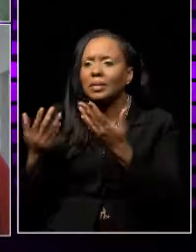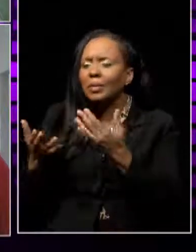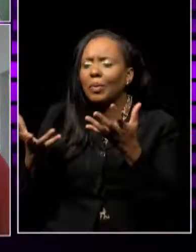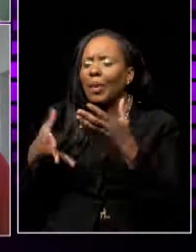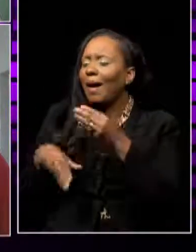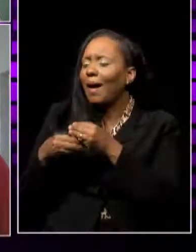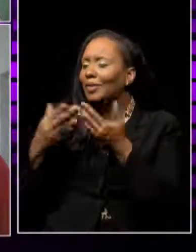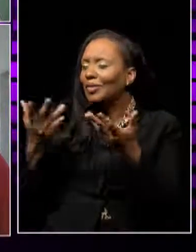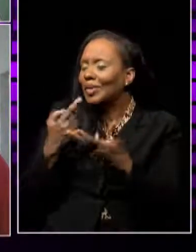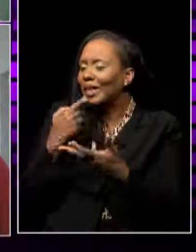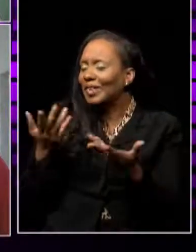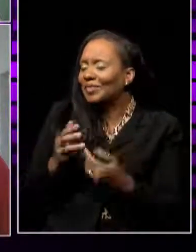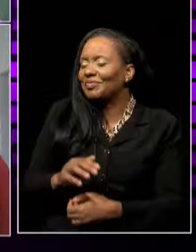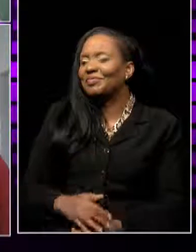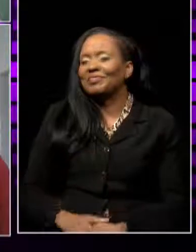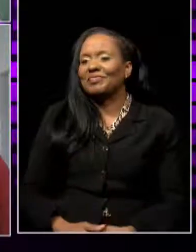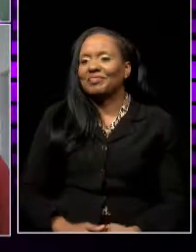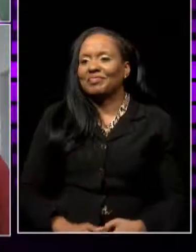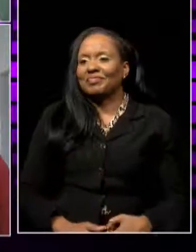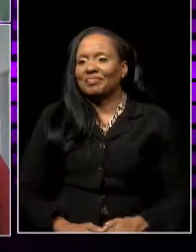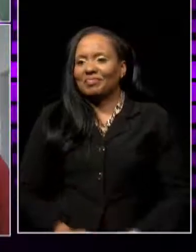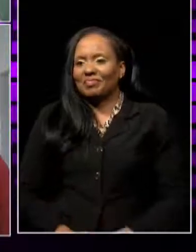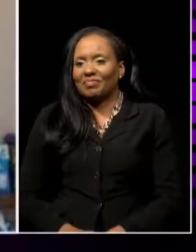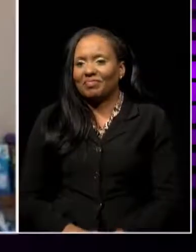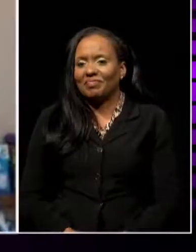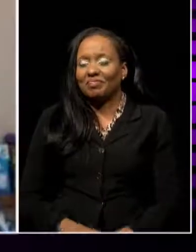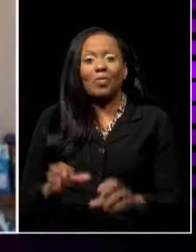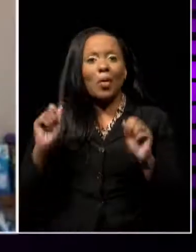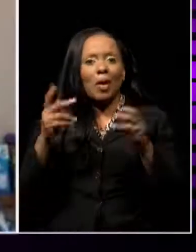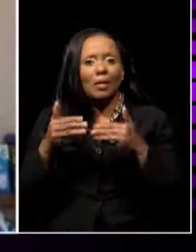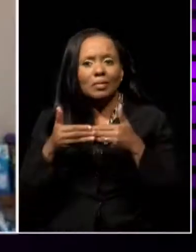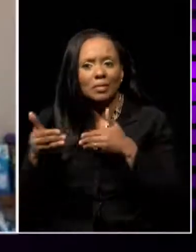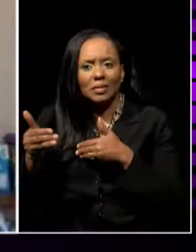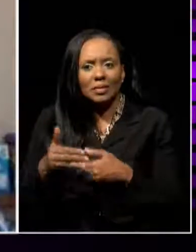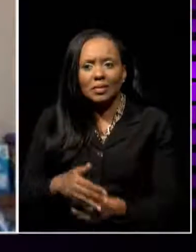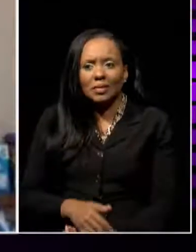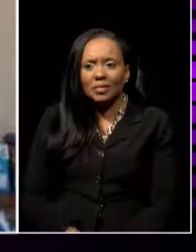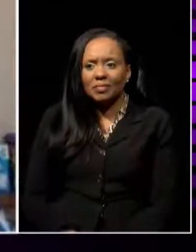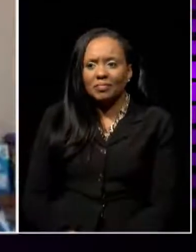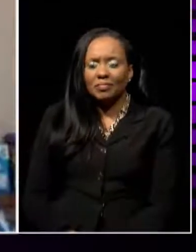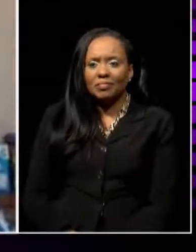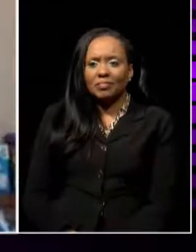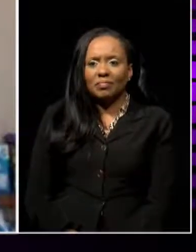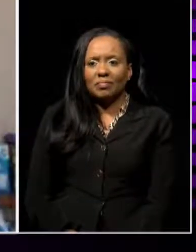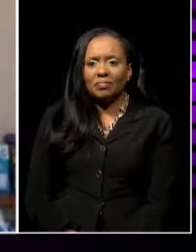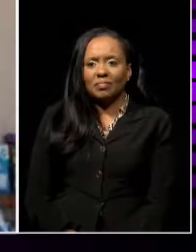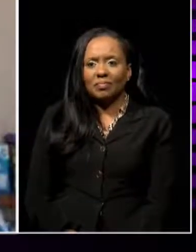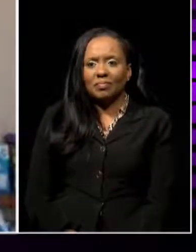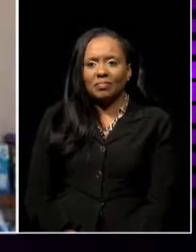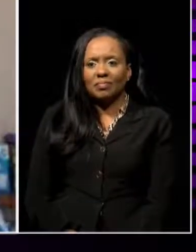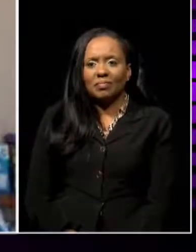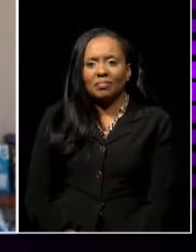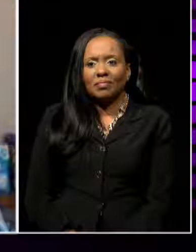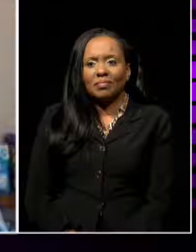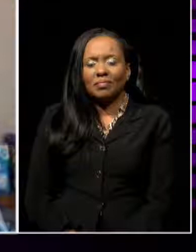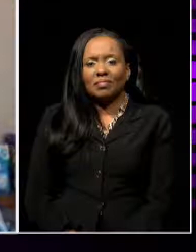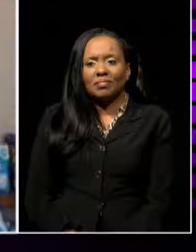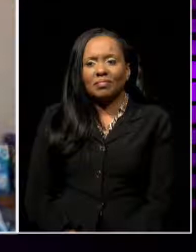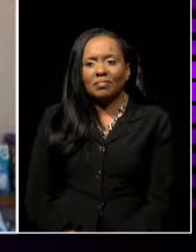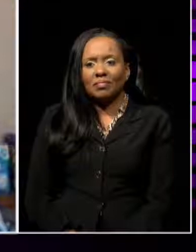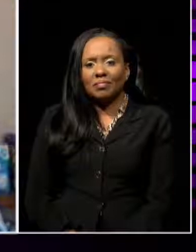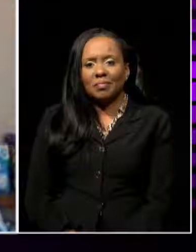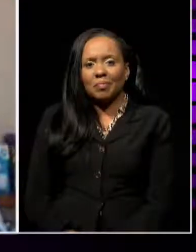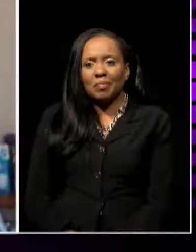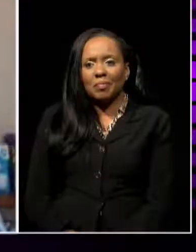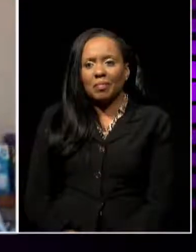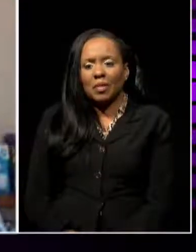to counter, to adjust. Let's adjust it. To amend. Let's amend take it out the then. word- let's remove the